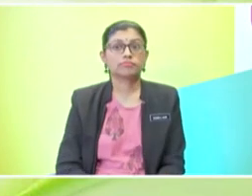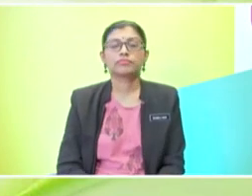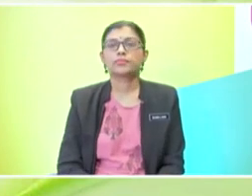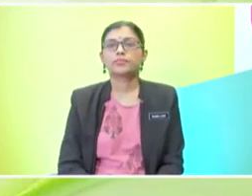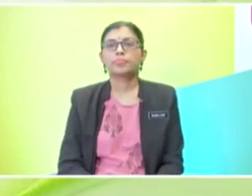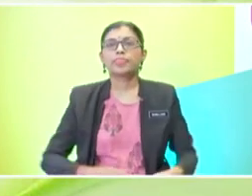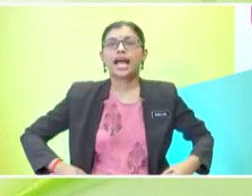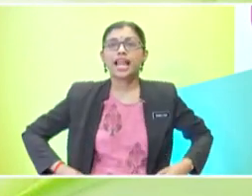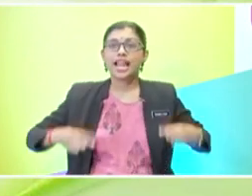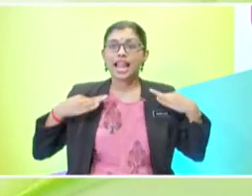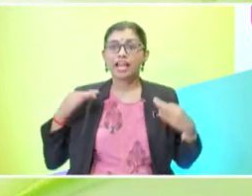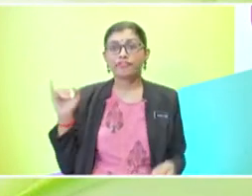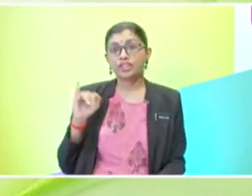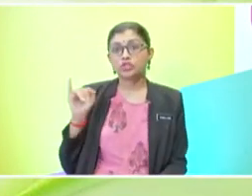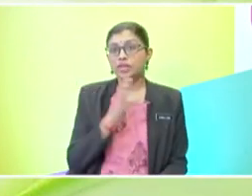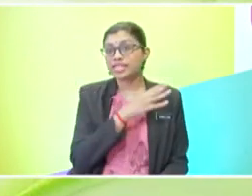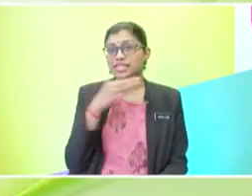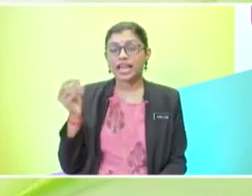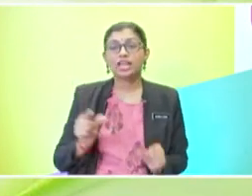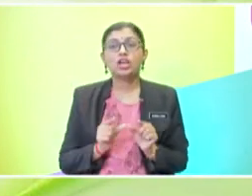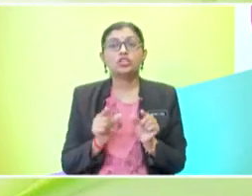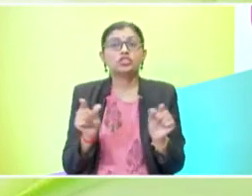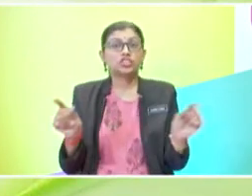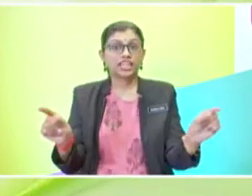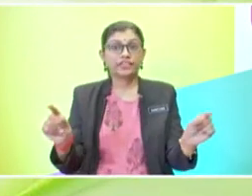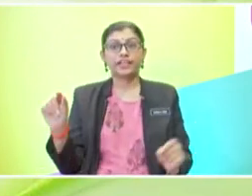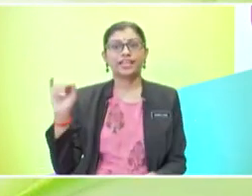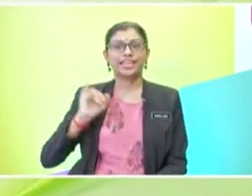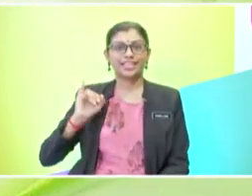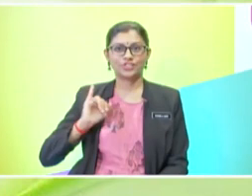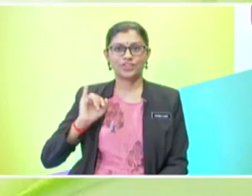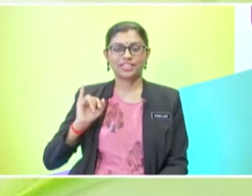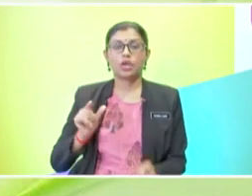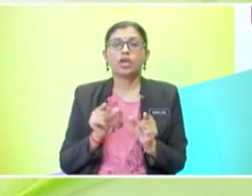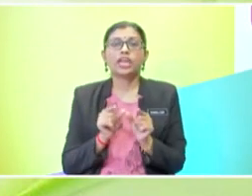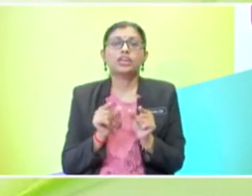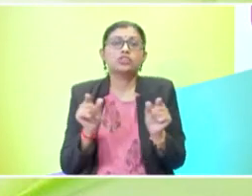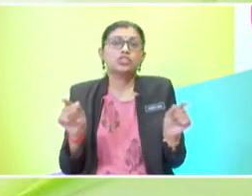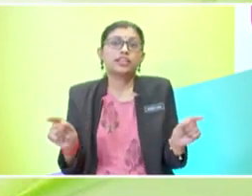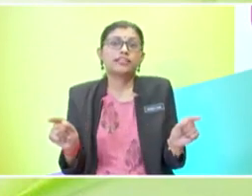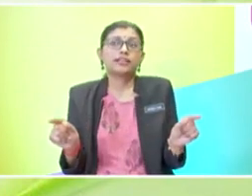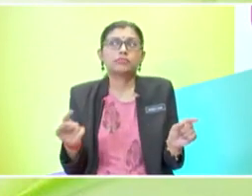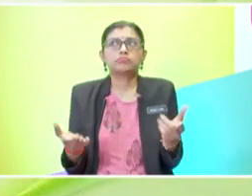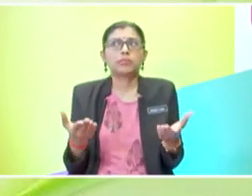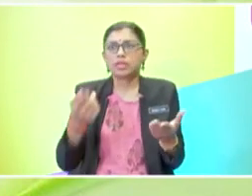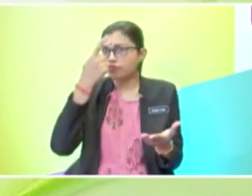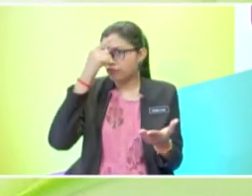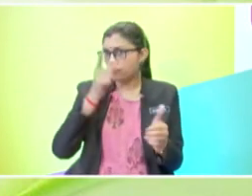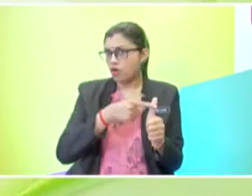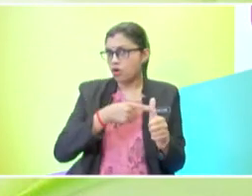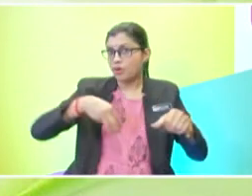insurance and general insurance. General insurance cover to the properties like motorbike, house, tourism and